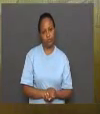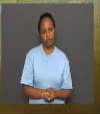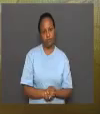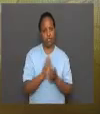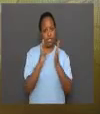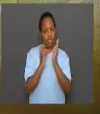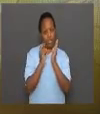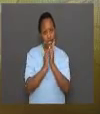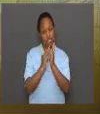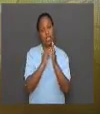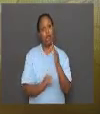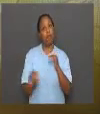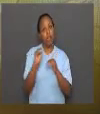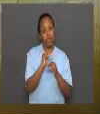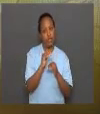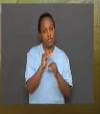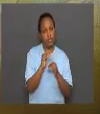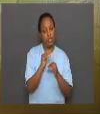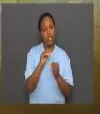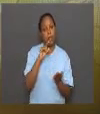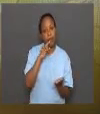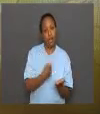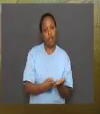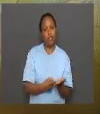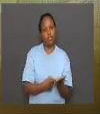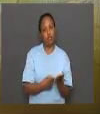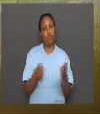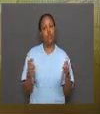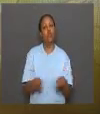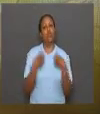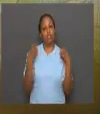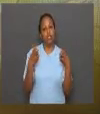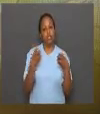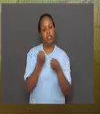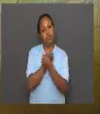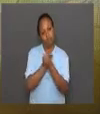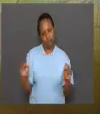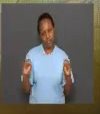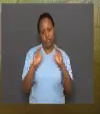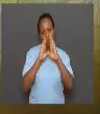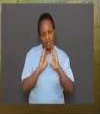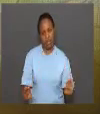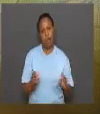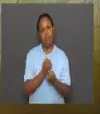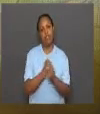Rule of law helps to ensure that conflicts are managed peacefully.